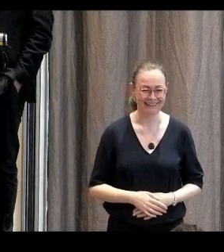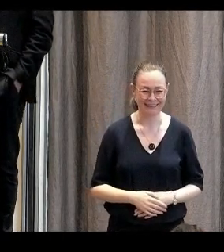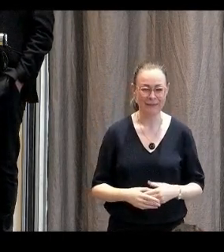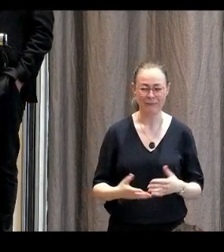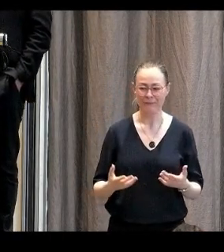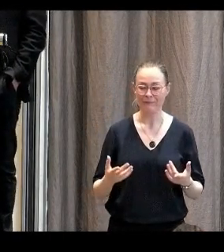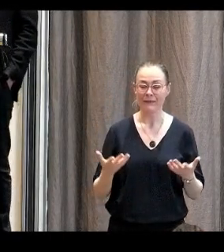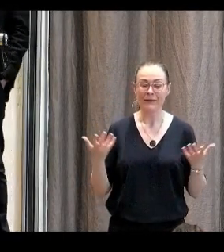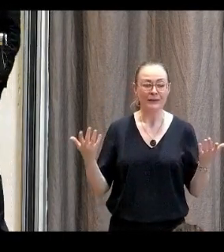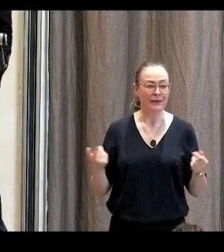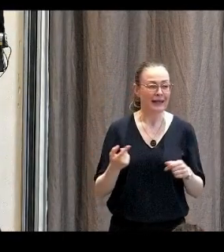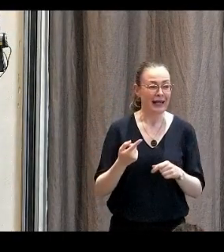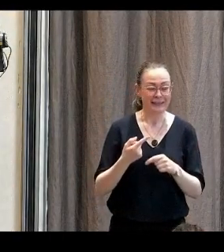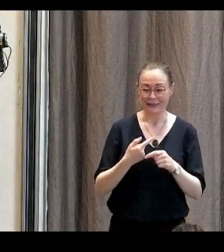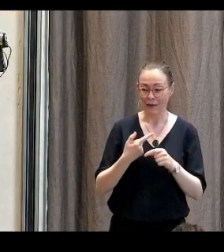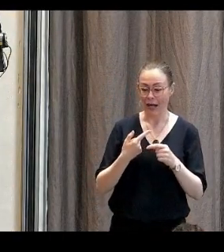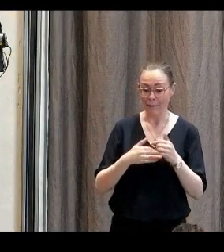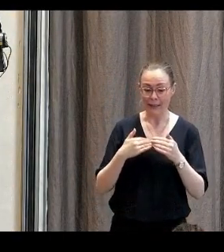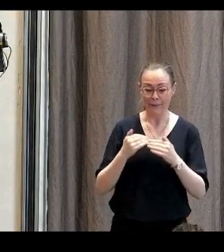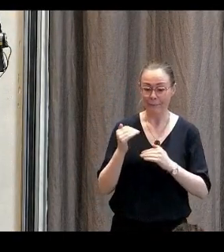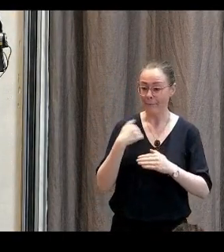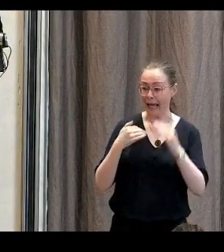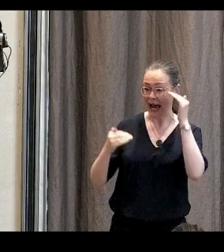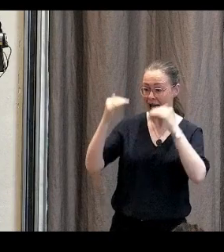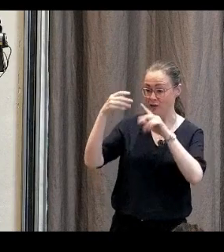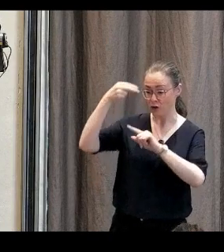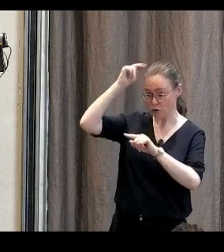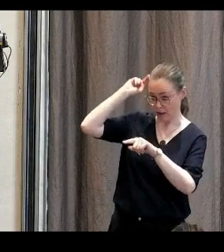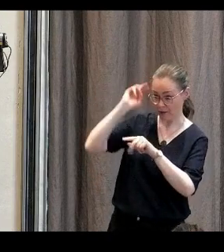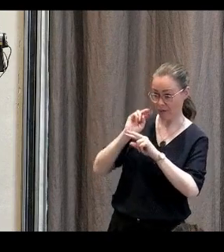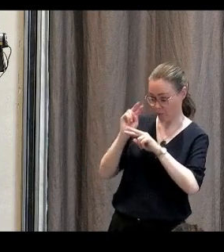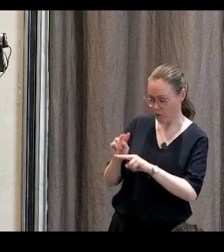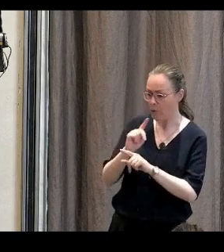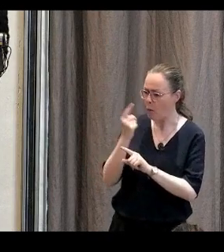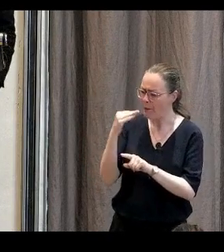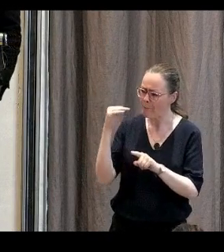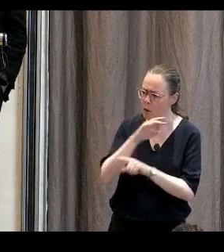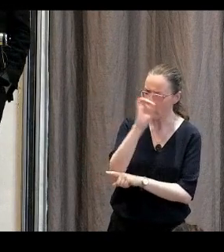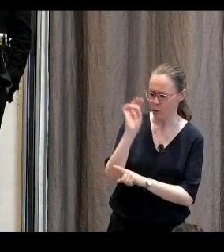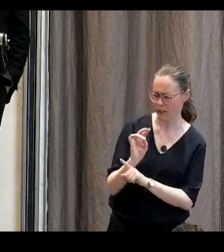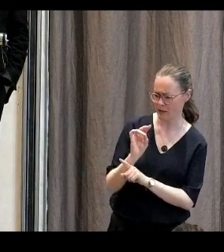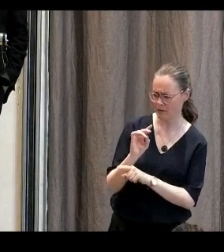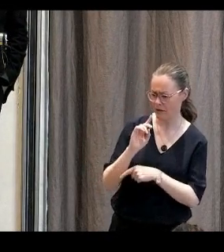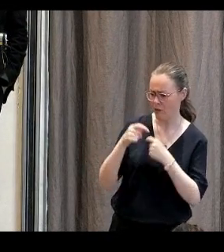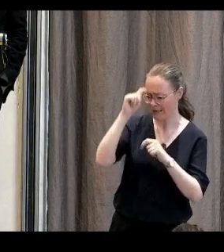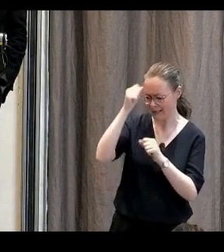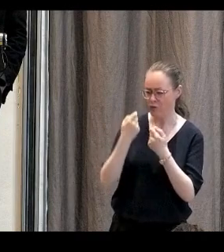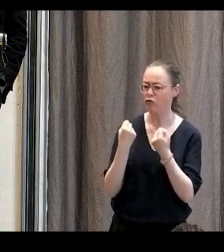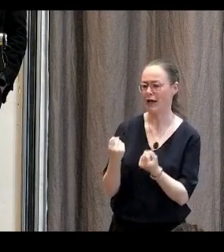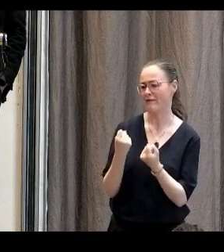So again, I'm an adult neurologist, and one of the really important questions that we deal with all the time is around